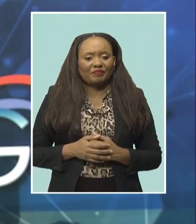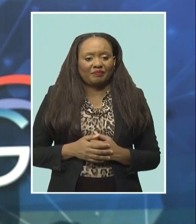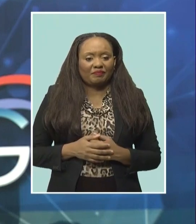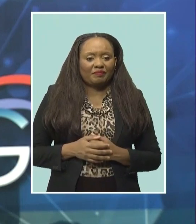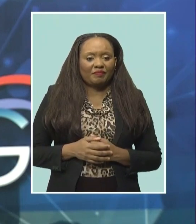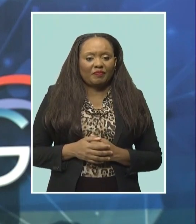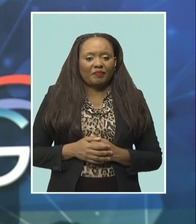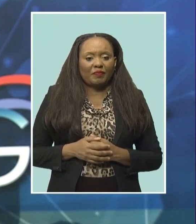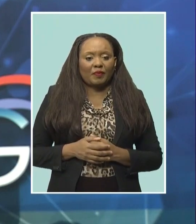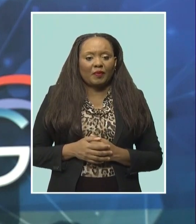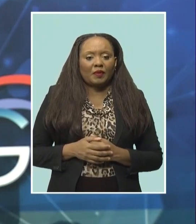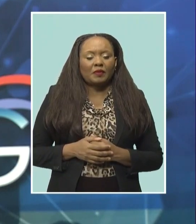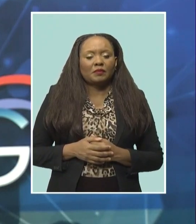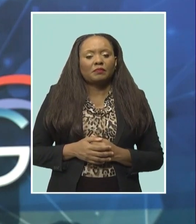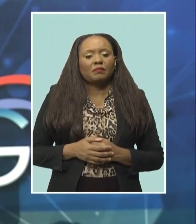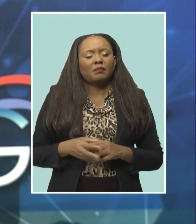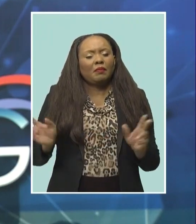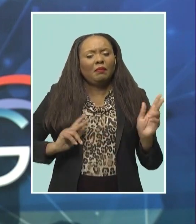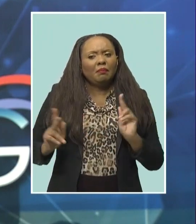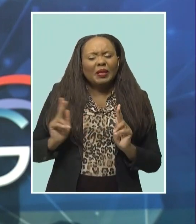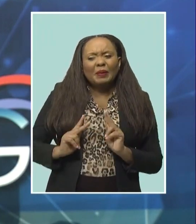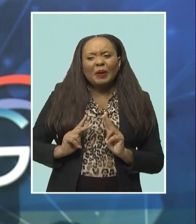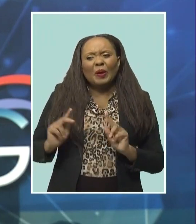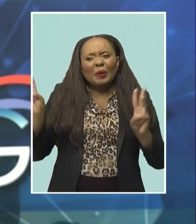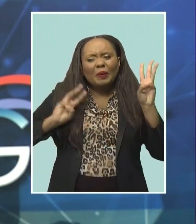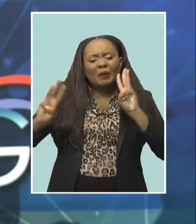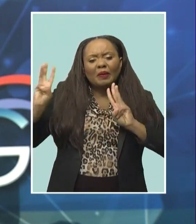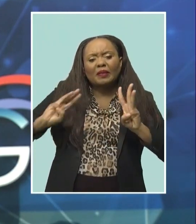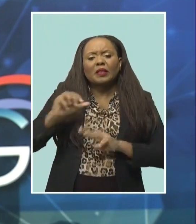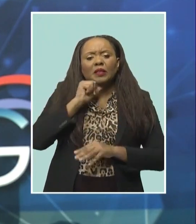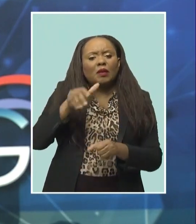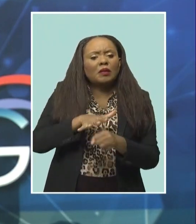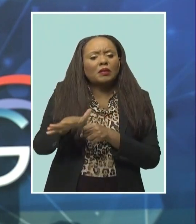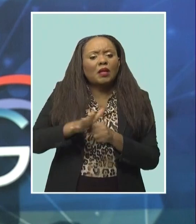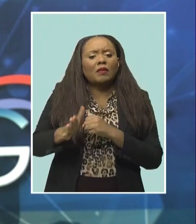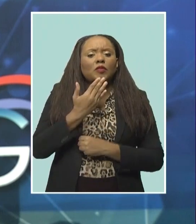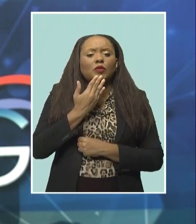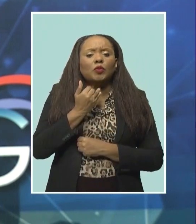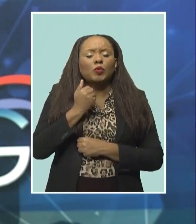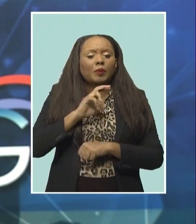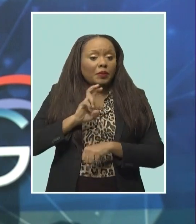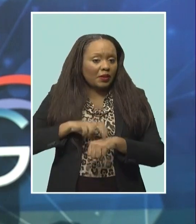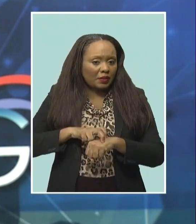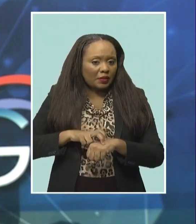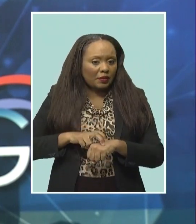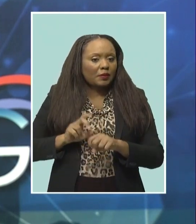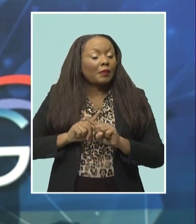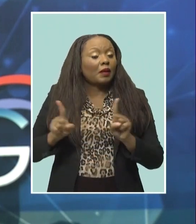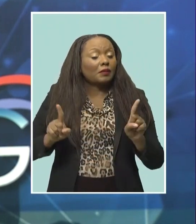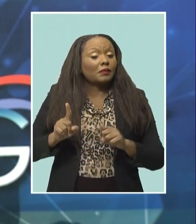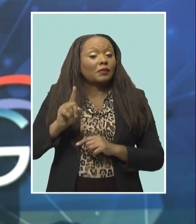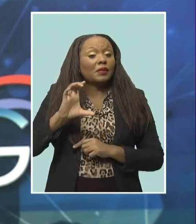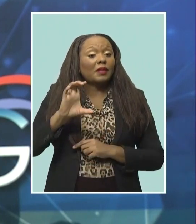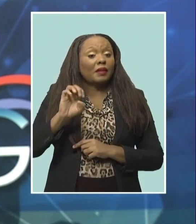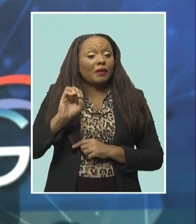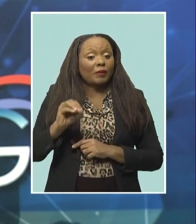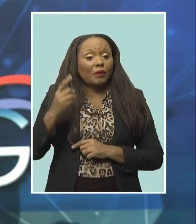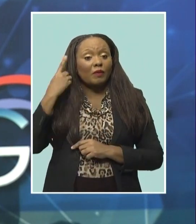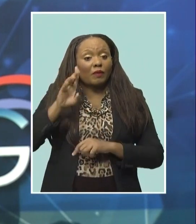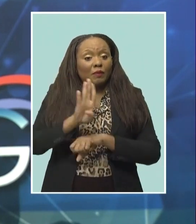titles. All they need from you is your presence to cheer them on and encourage them as they go on the biggest stage